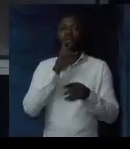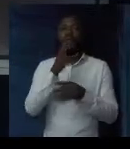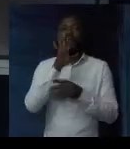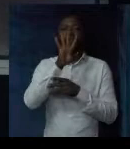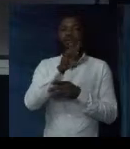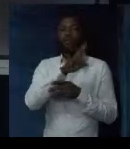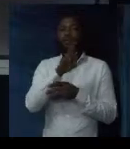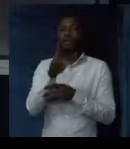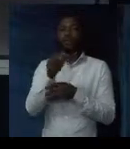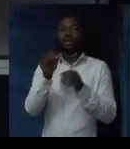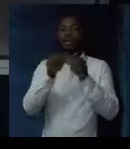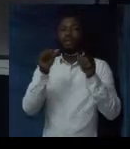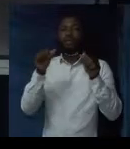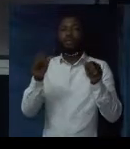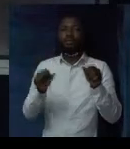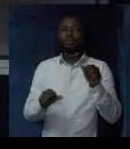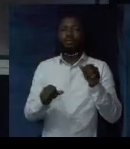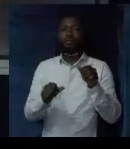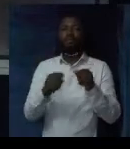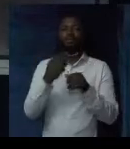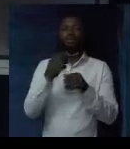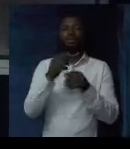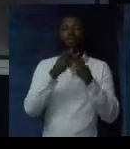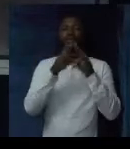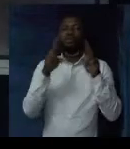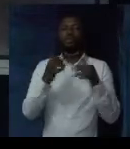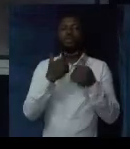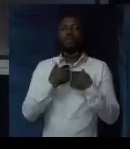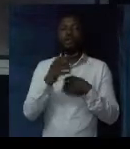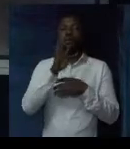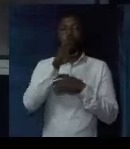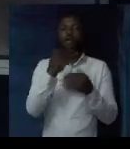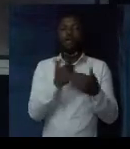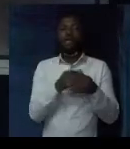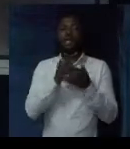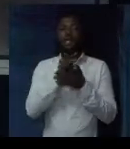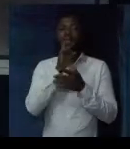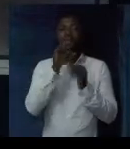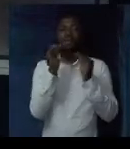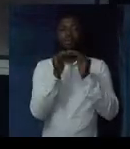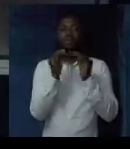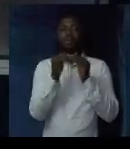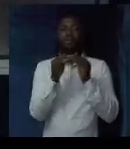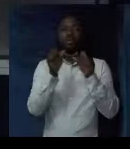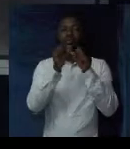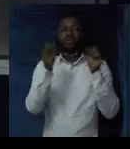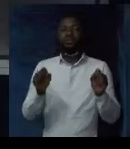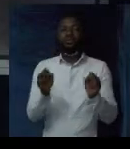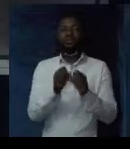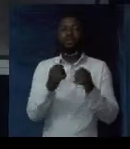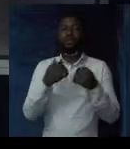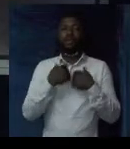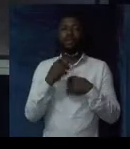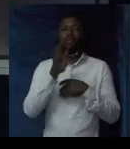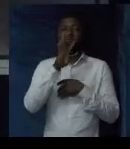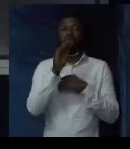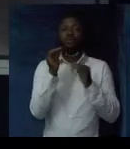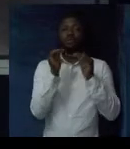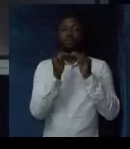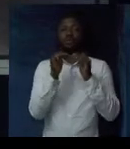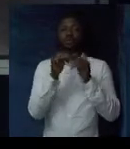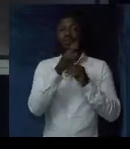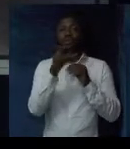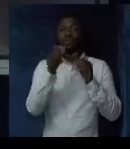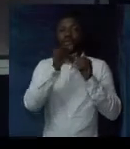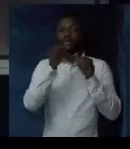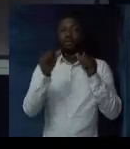rectangles have 4 right angles, rhombus have 4 sides that are equal, rhombus have 4 sides that are equal, squares have 4 equal sides,